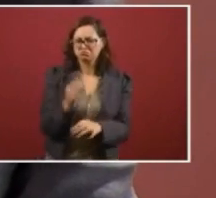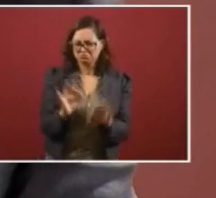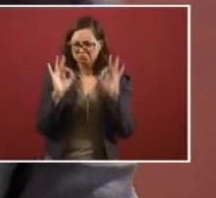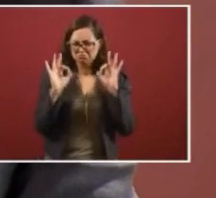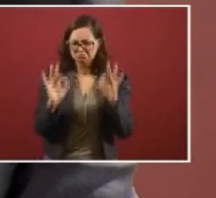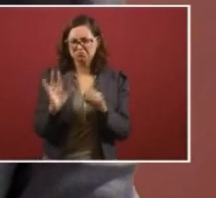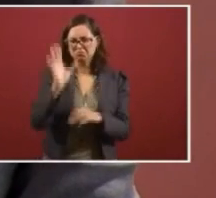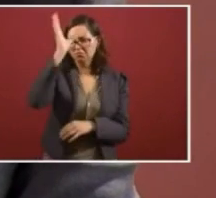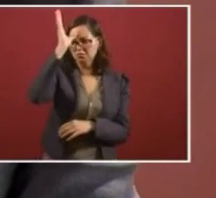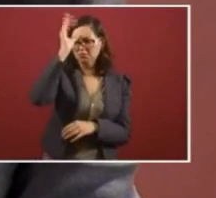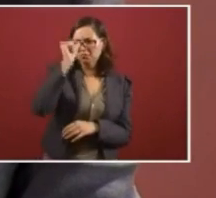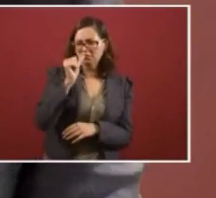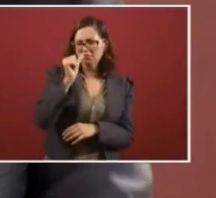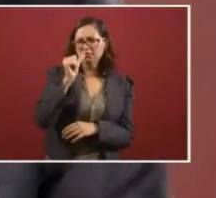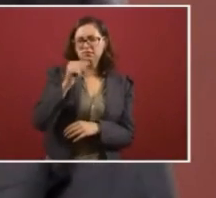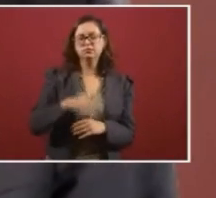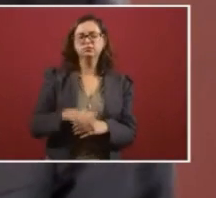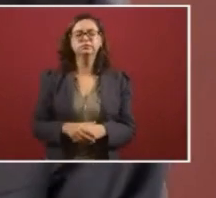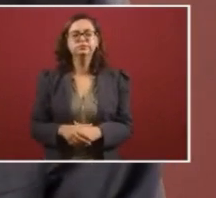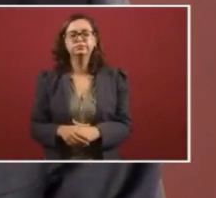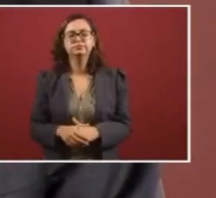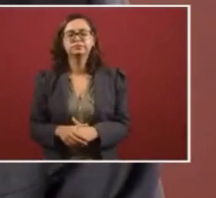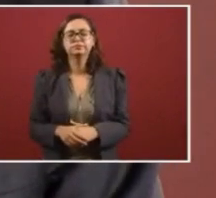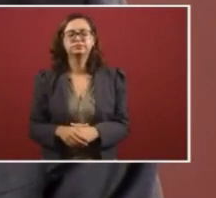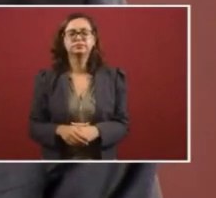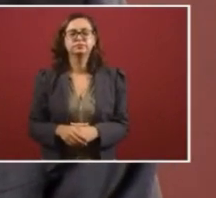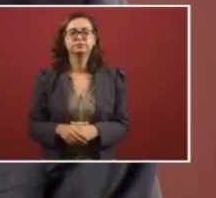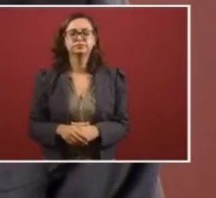We'll come to an agreed agreement